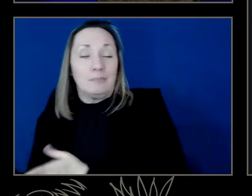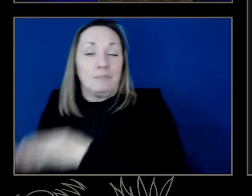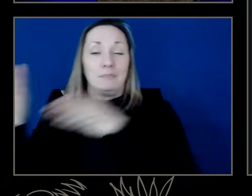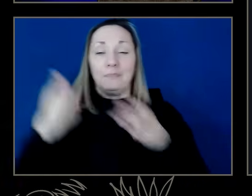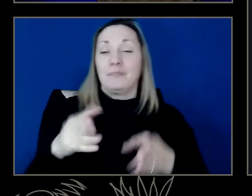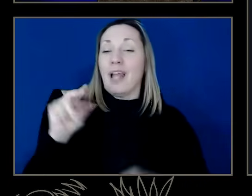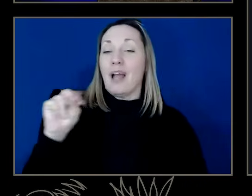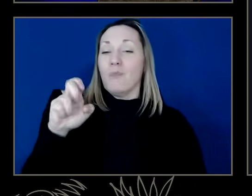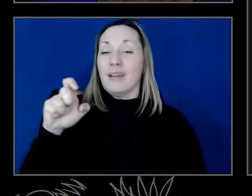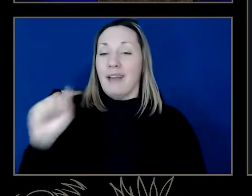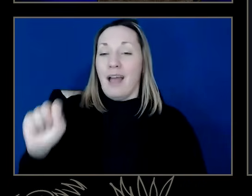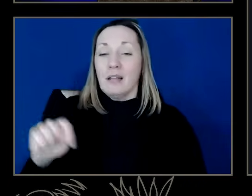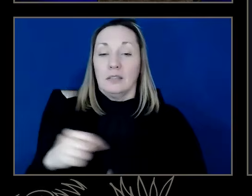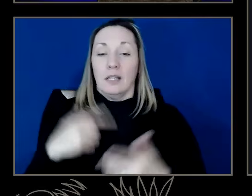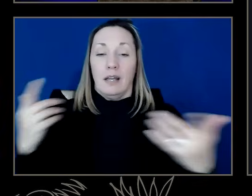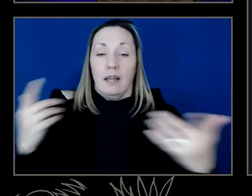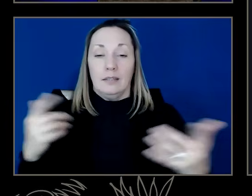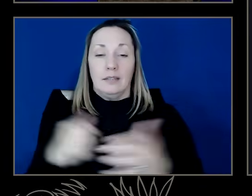it's actually sort of